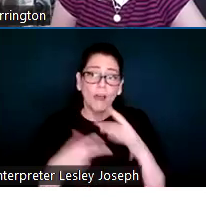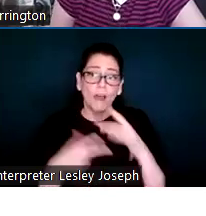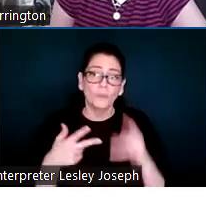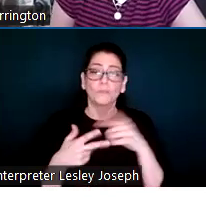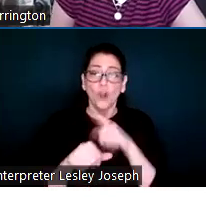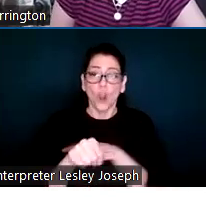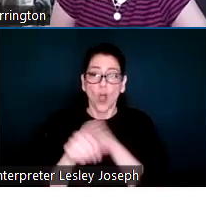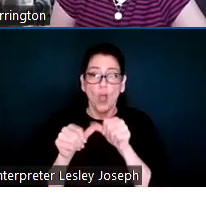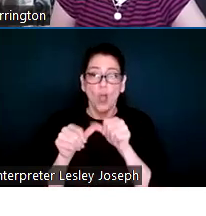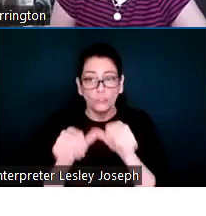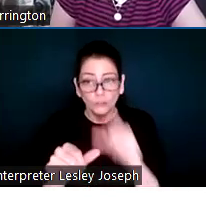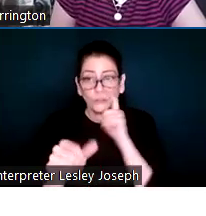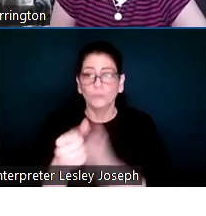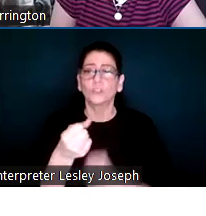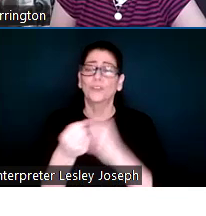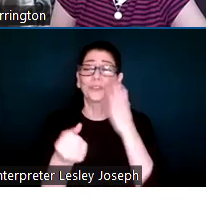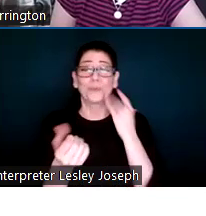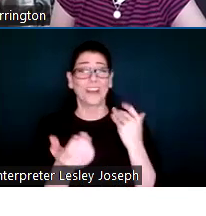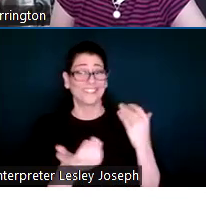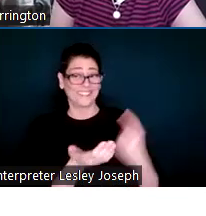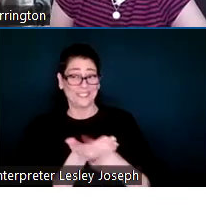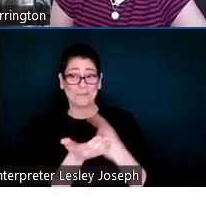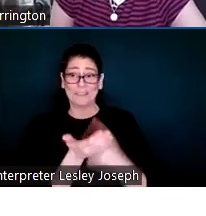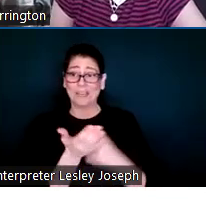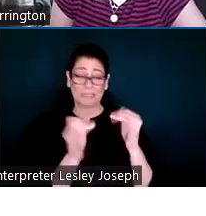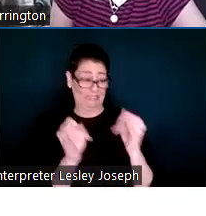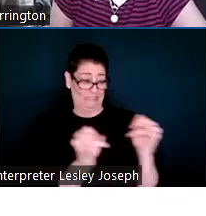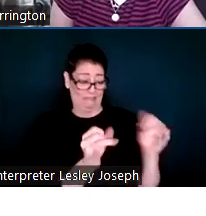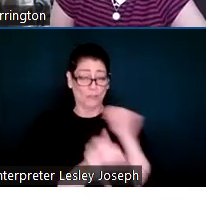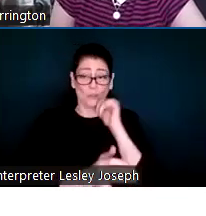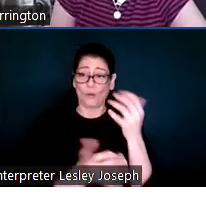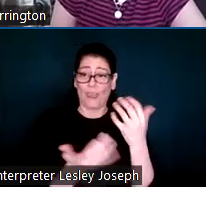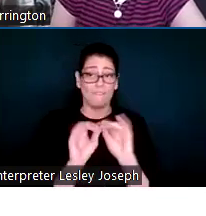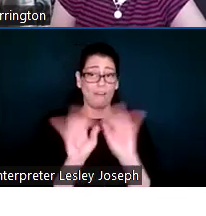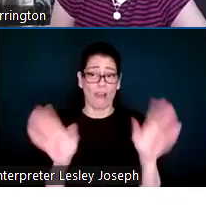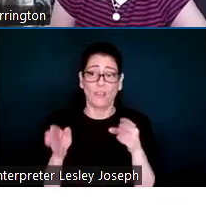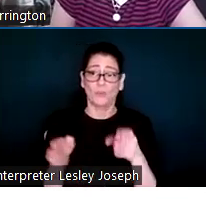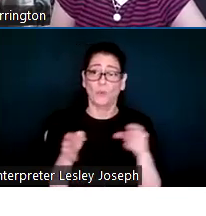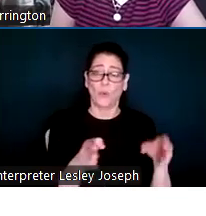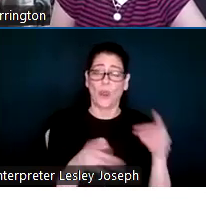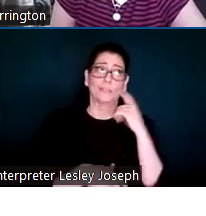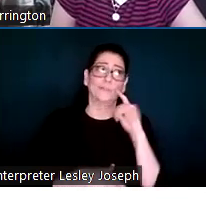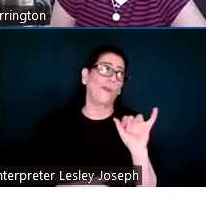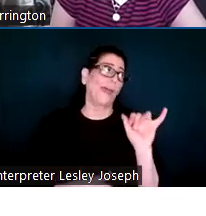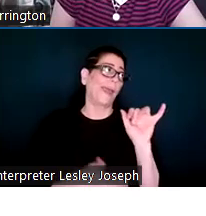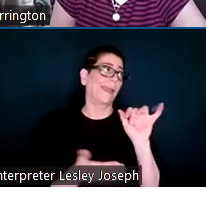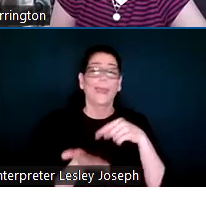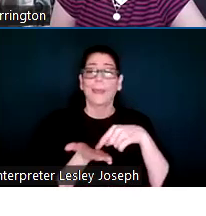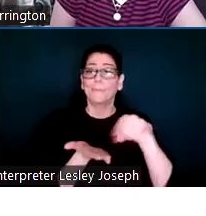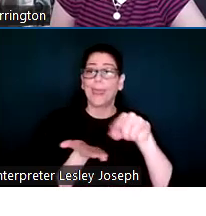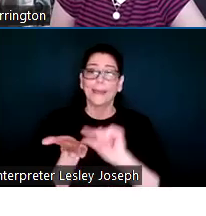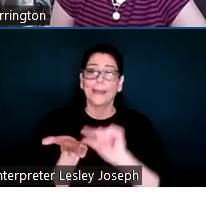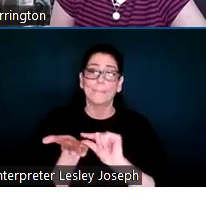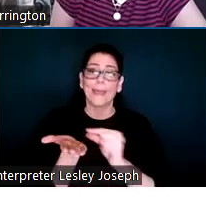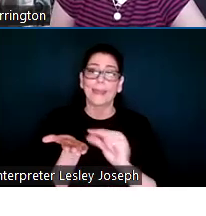sometimes individuals don't have a lot of obvious avenues, for example, paid Medicaid waiver services.